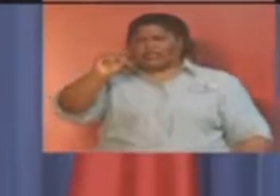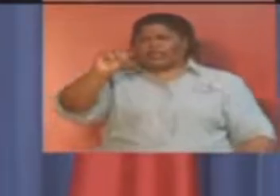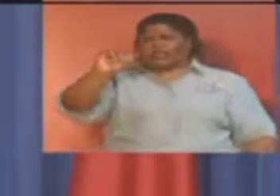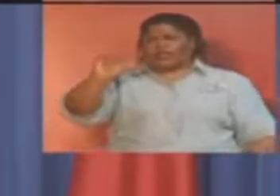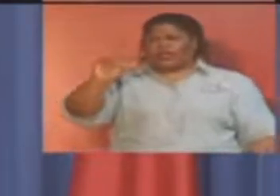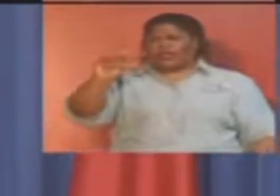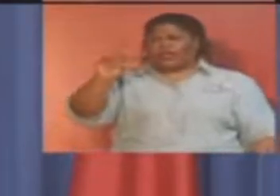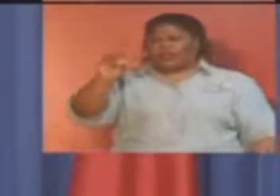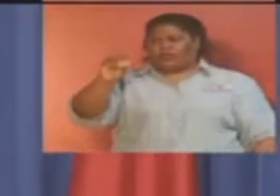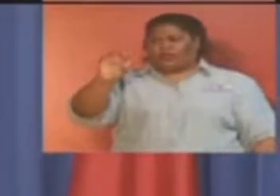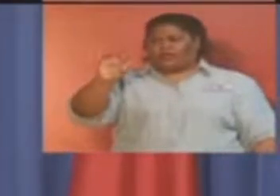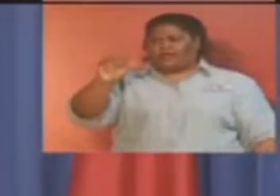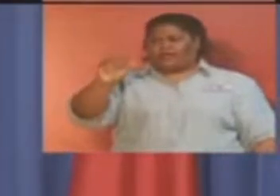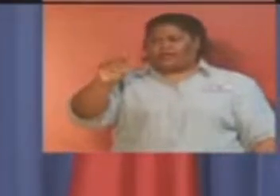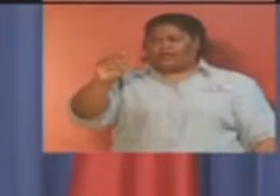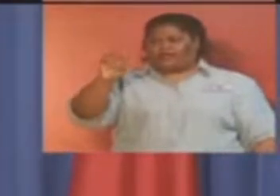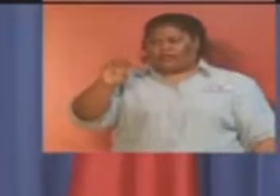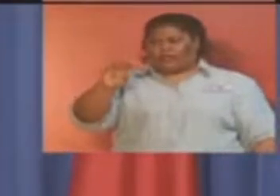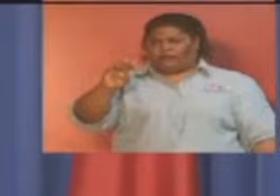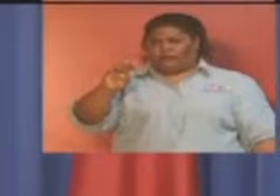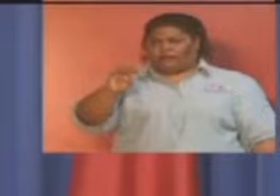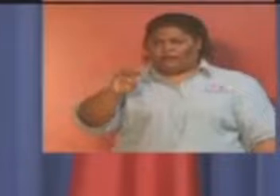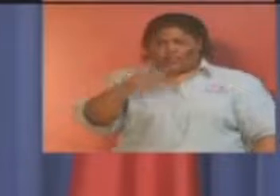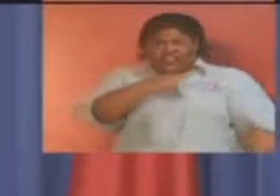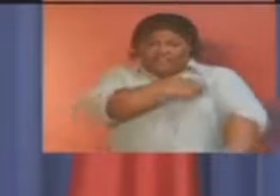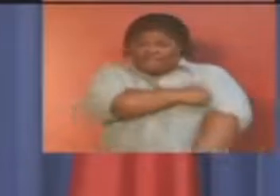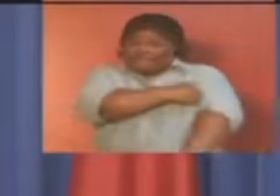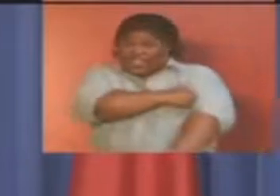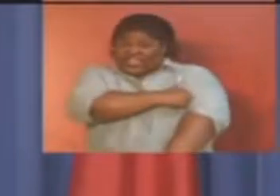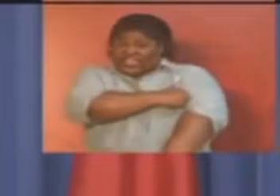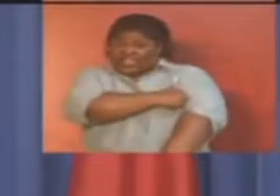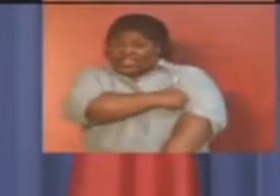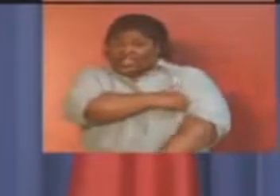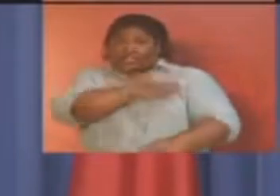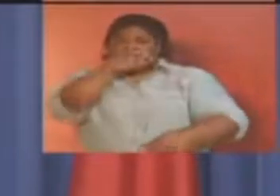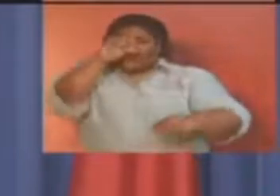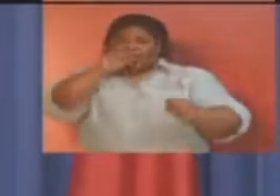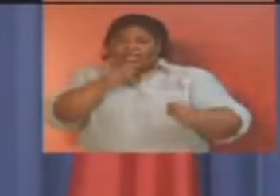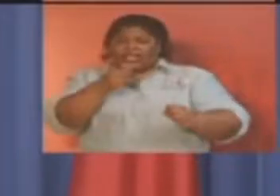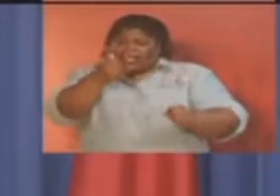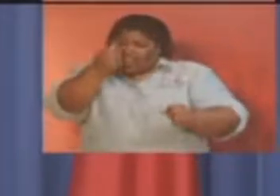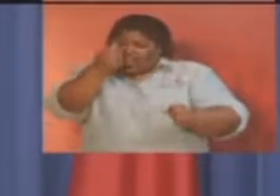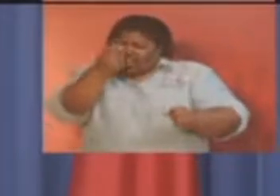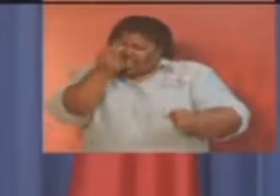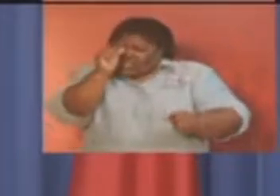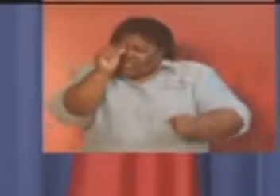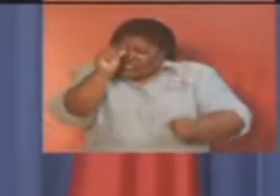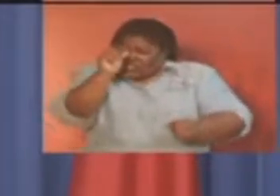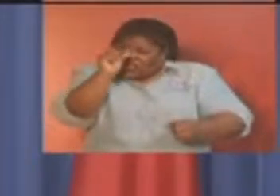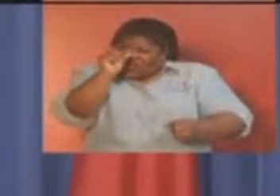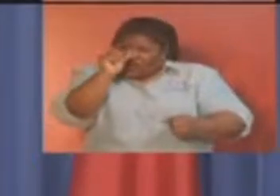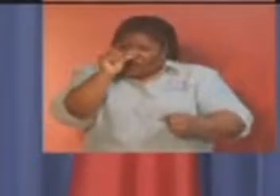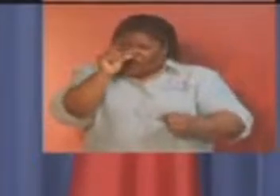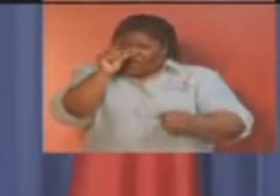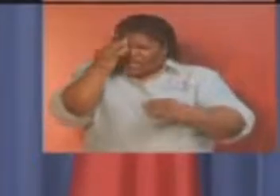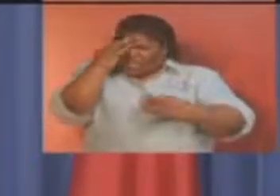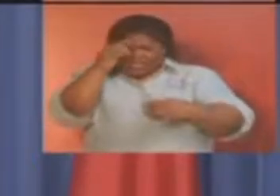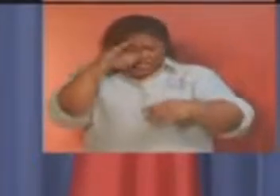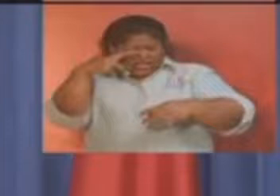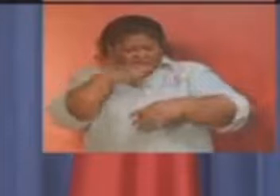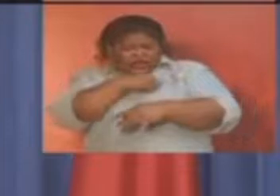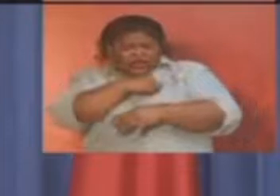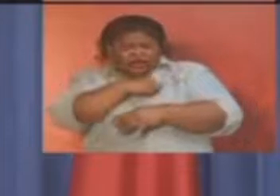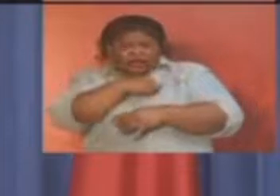vaccine. Other types of vaccines, for example, that are inactivated are like the flu vaccine, polio vaccine, for example, hepatitis